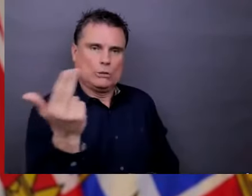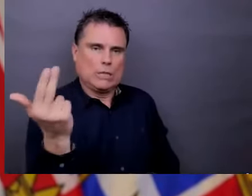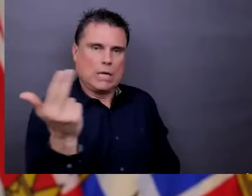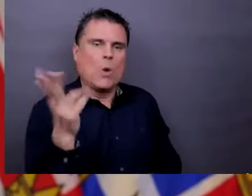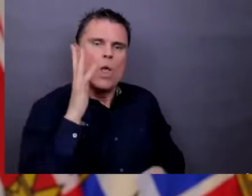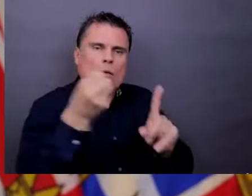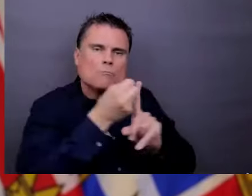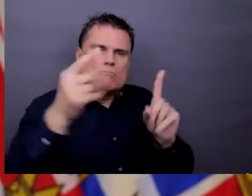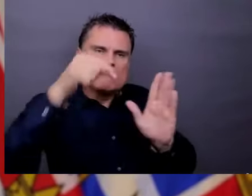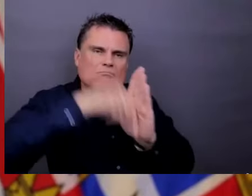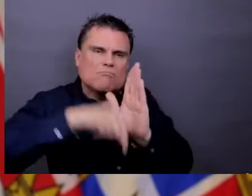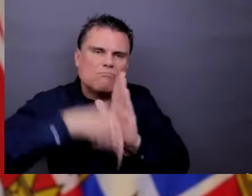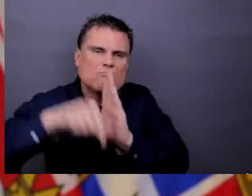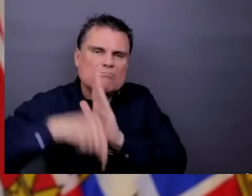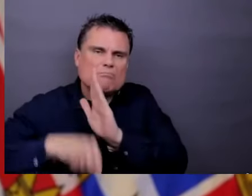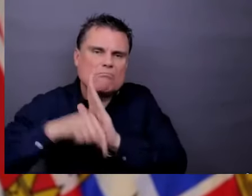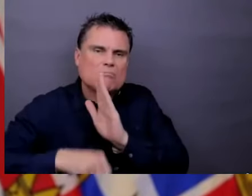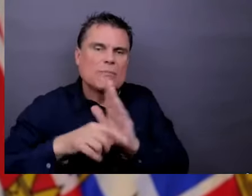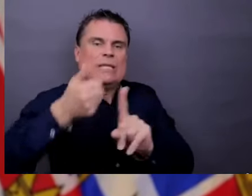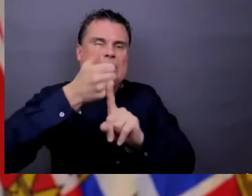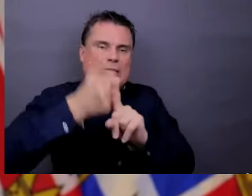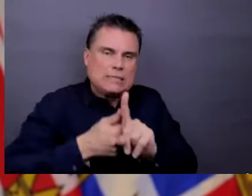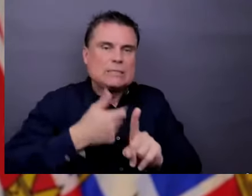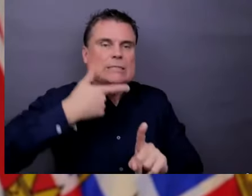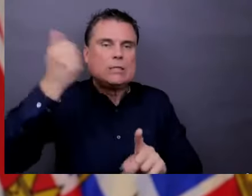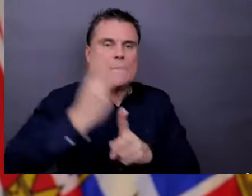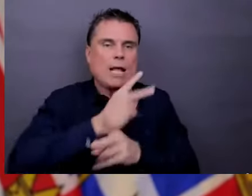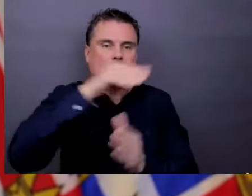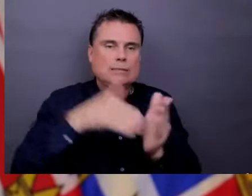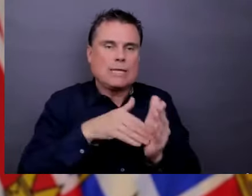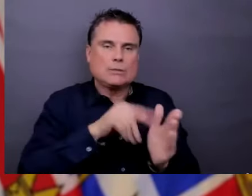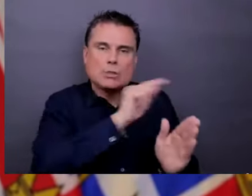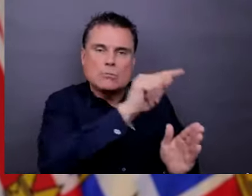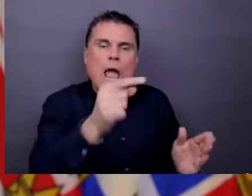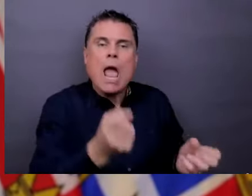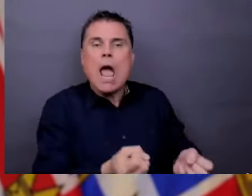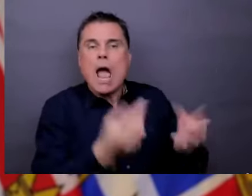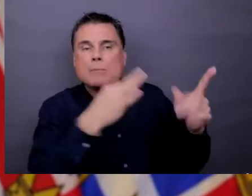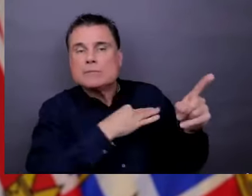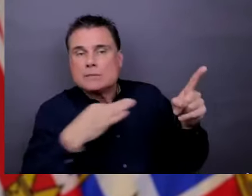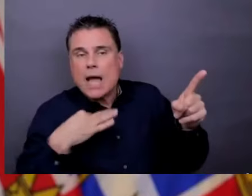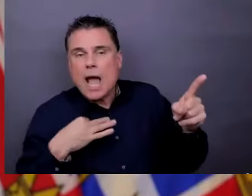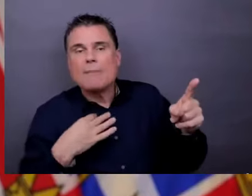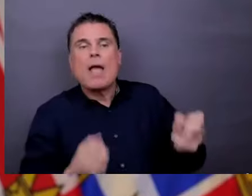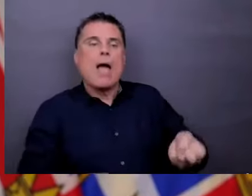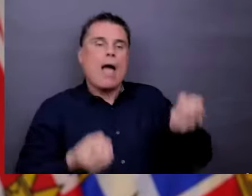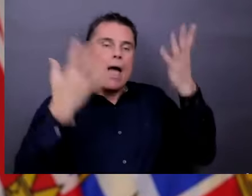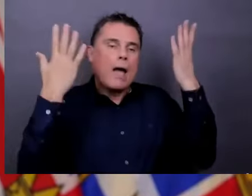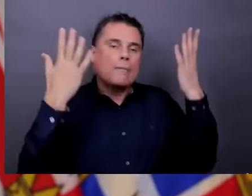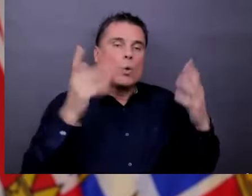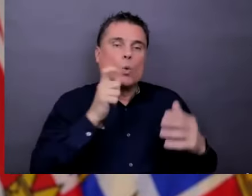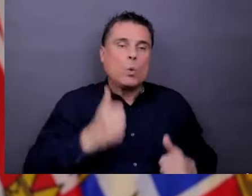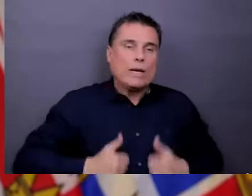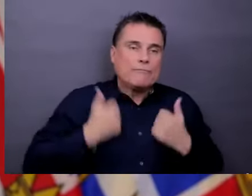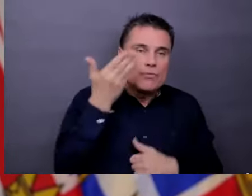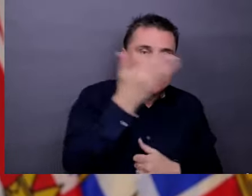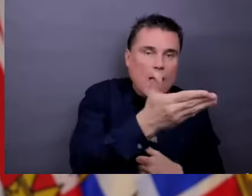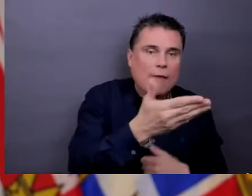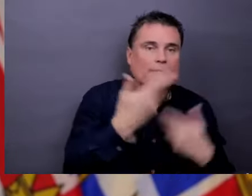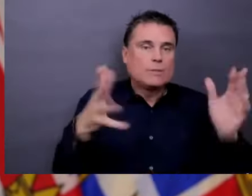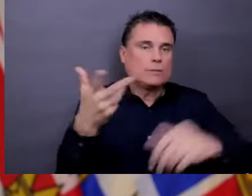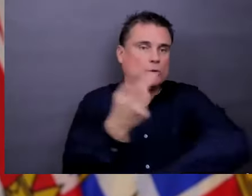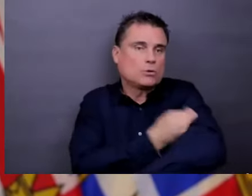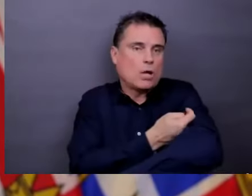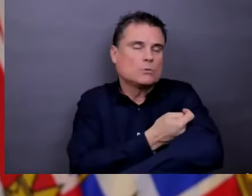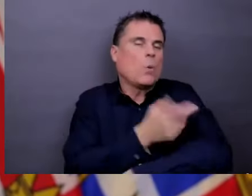vaccination themselves is very effective. So unlike influenza, for example, where vaccinating in a